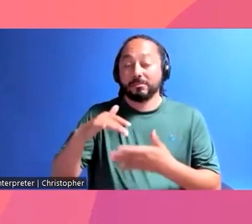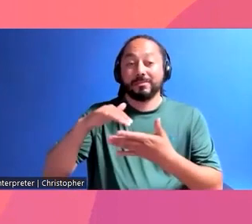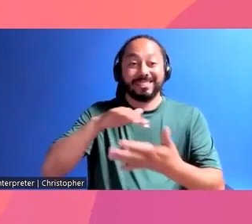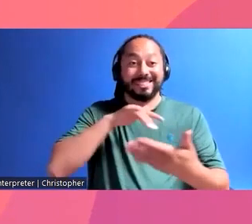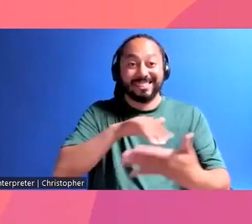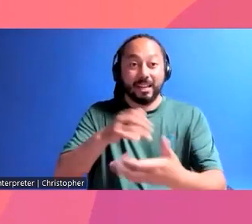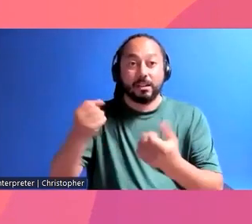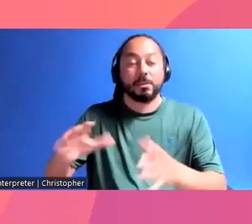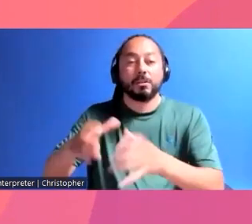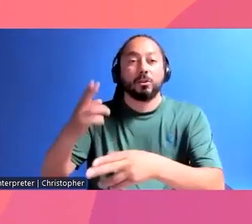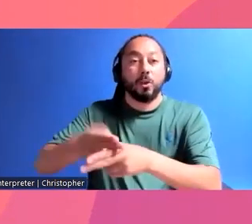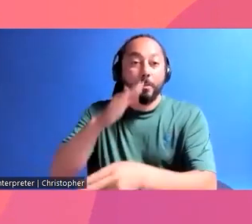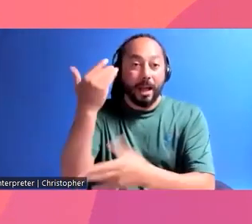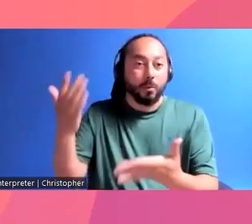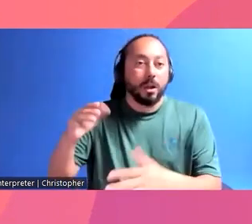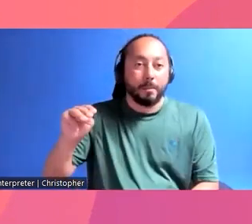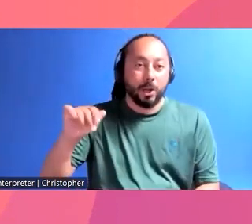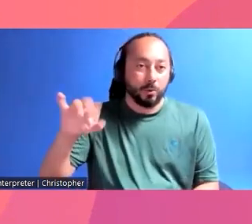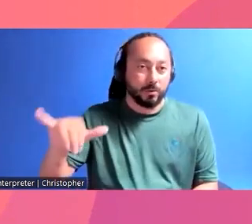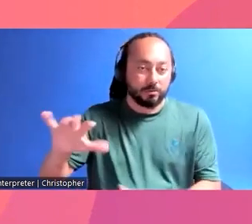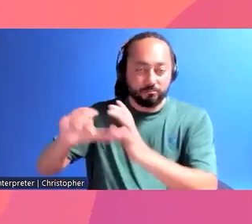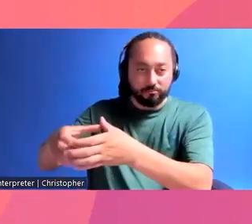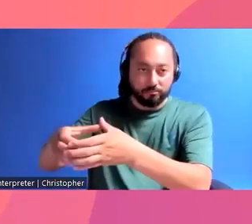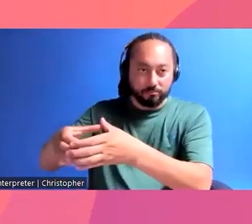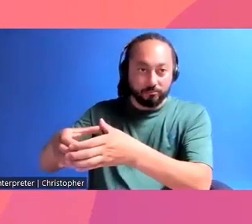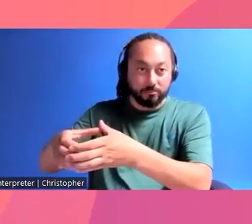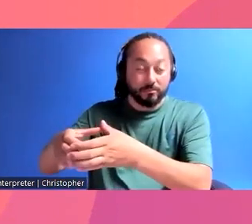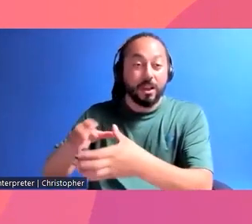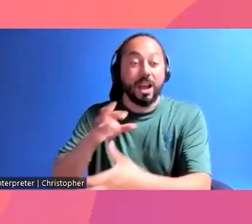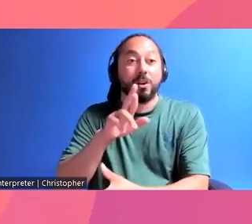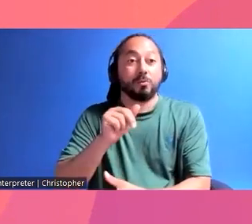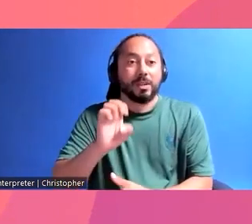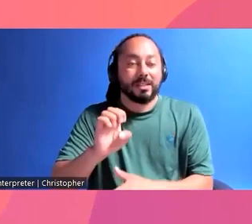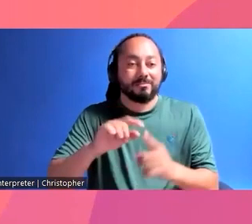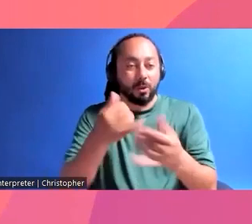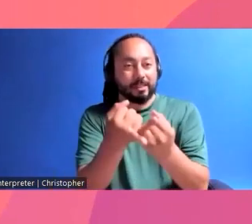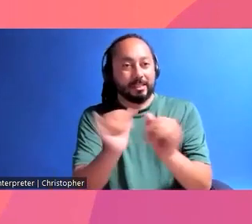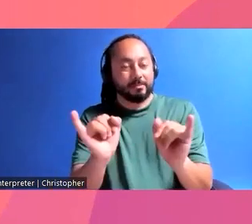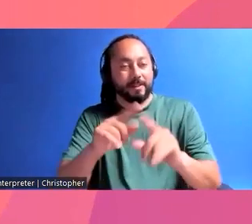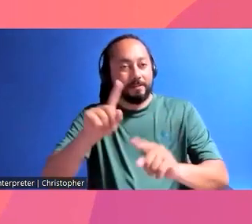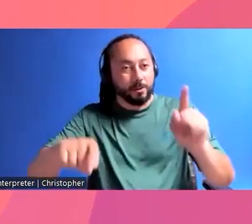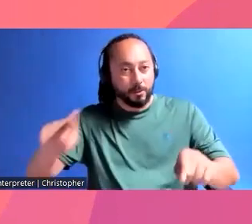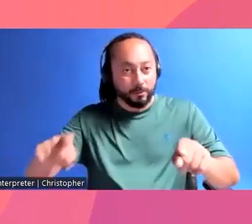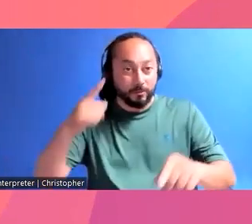category of minorities, and race is often used as an independent variable in 80% of the